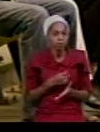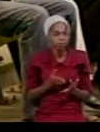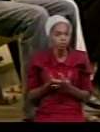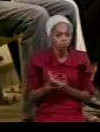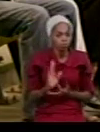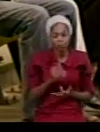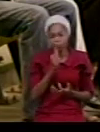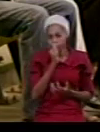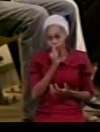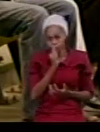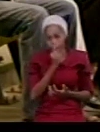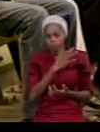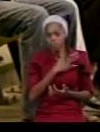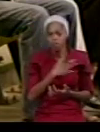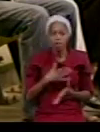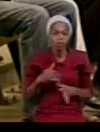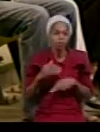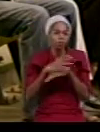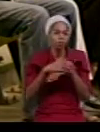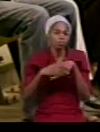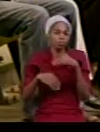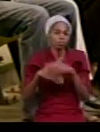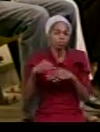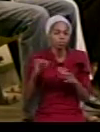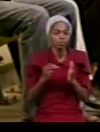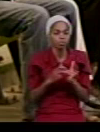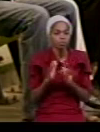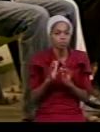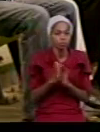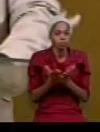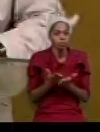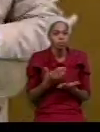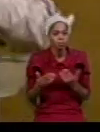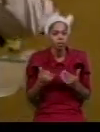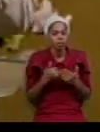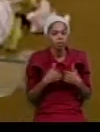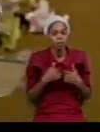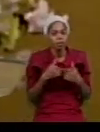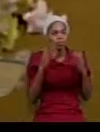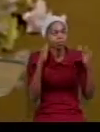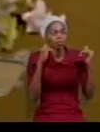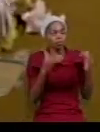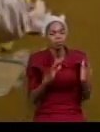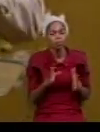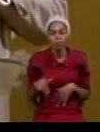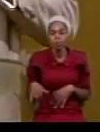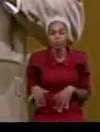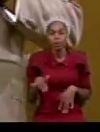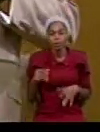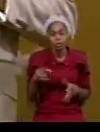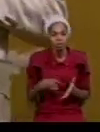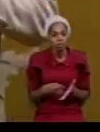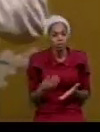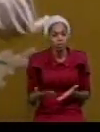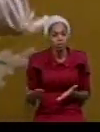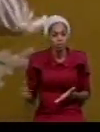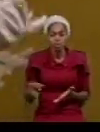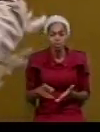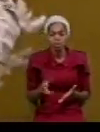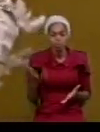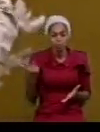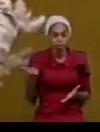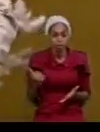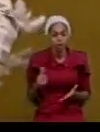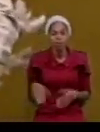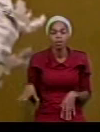the scriptures might have hope. And so whilst these things were directly addressed to the children of Israel, there are